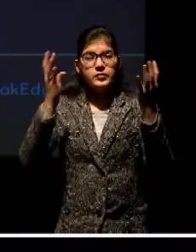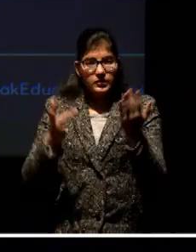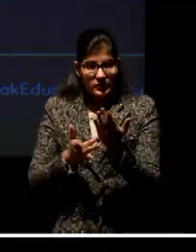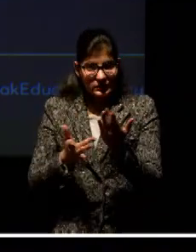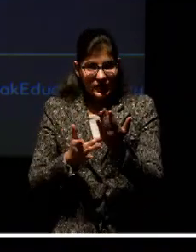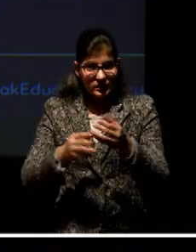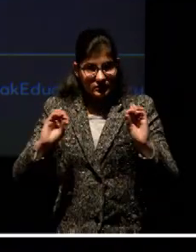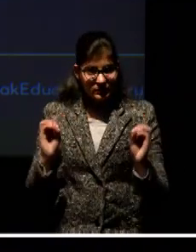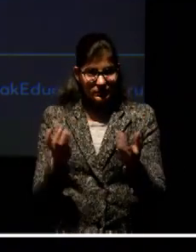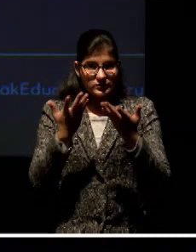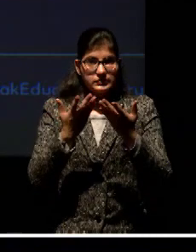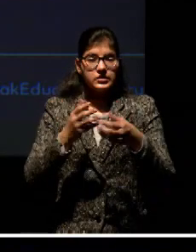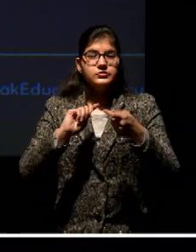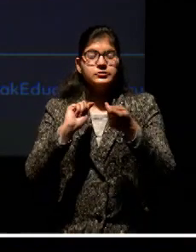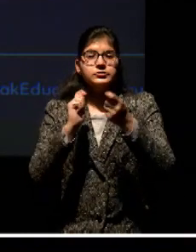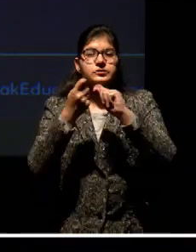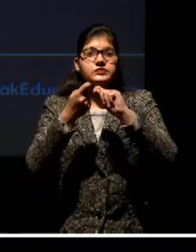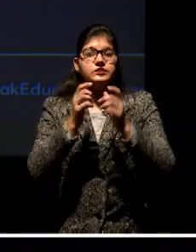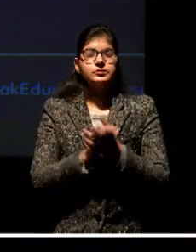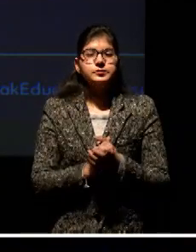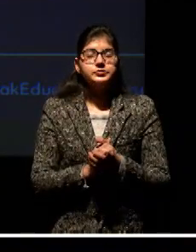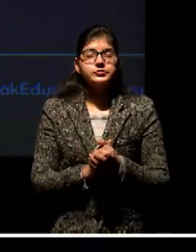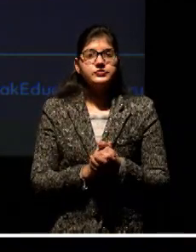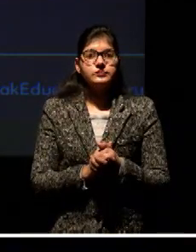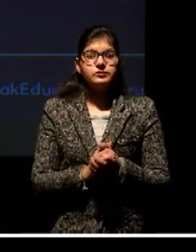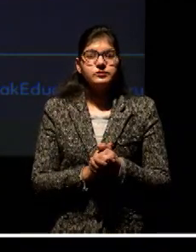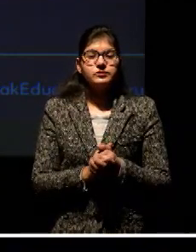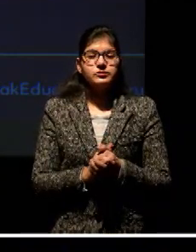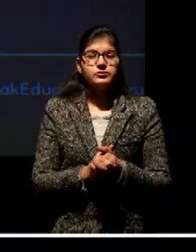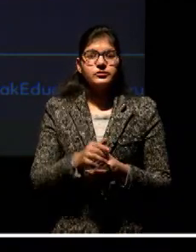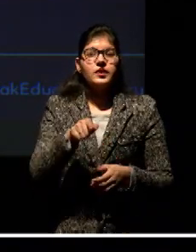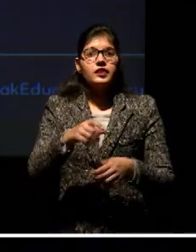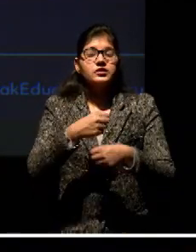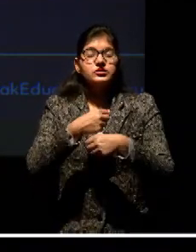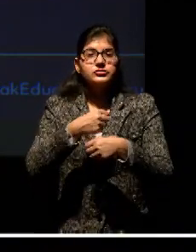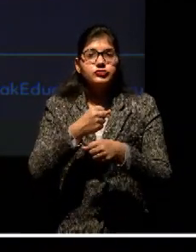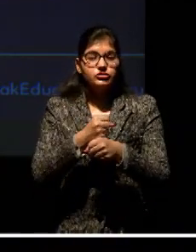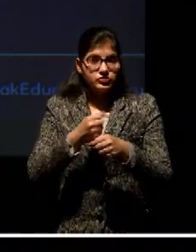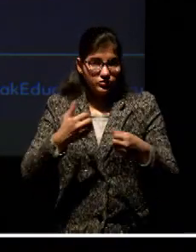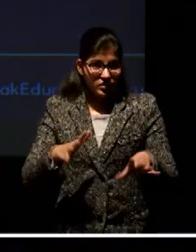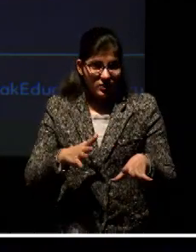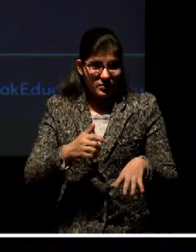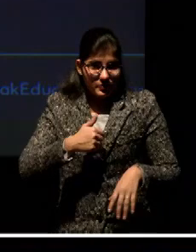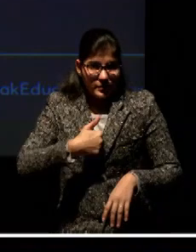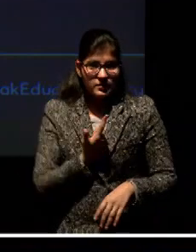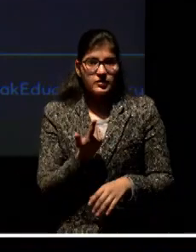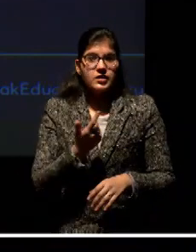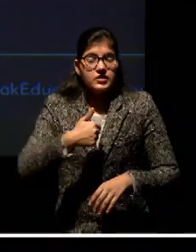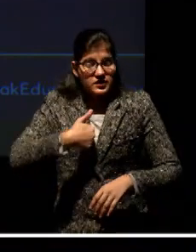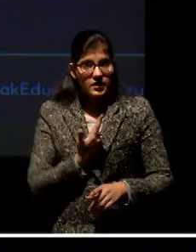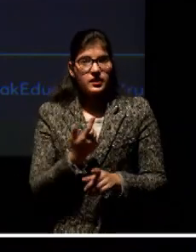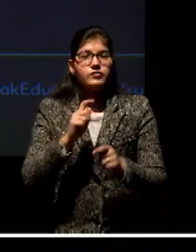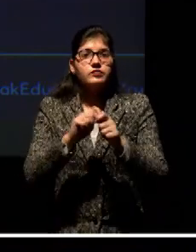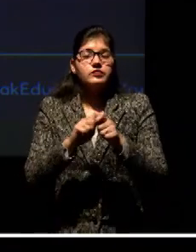it starts, actually changes the way civilization interacts. So this generative AI is also supposed to be a general purpose